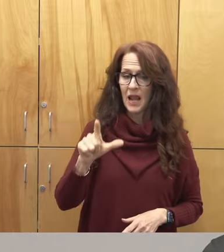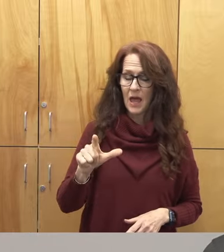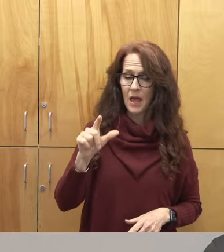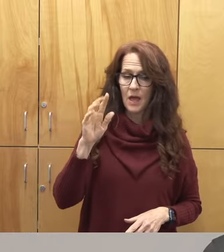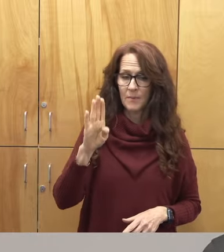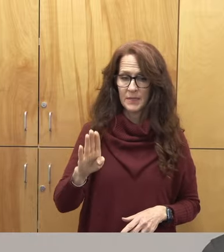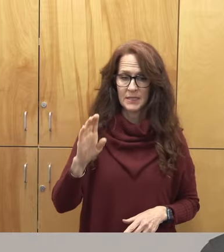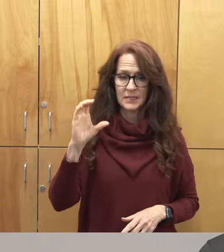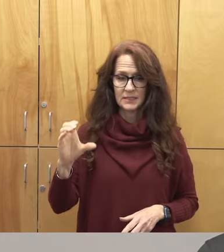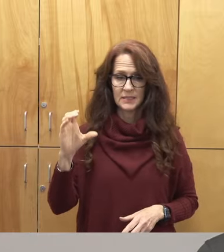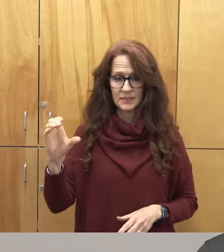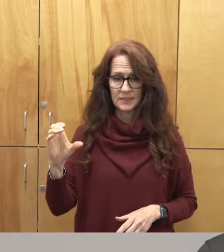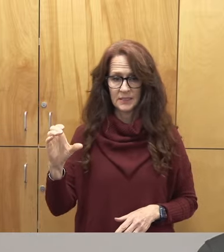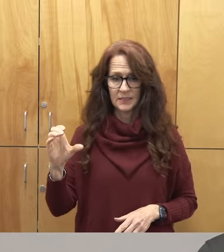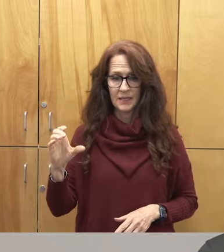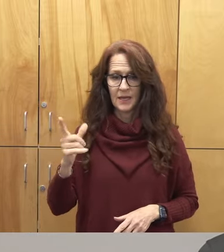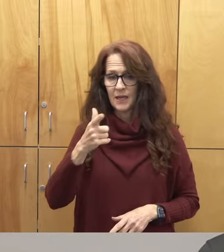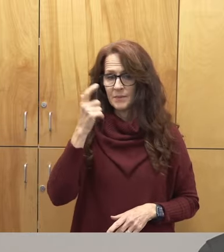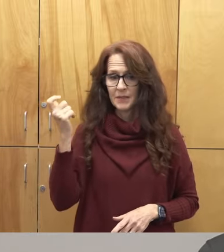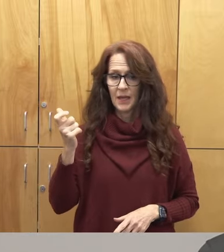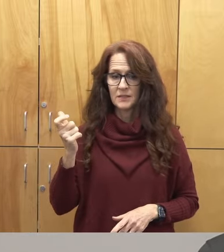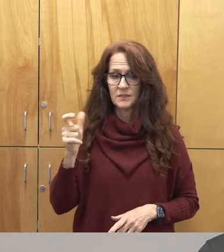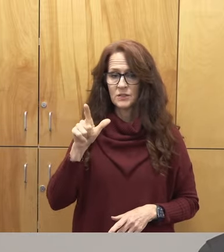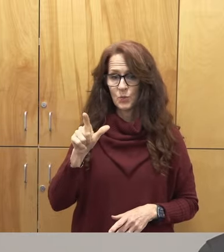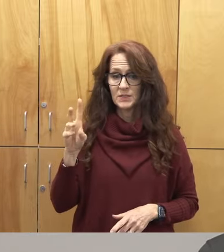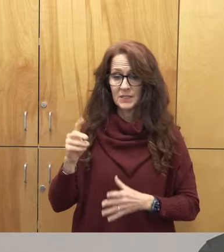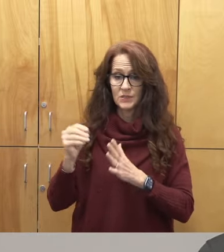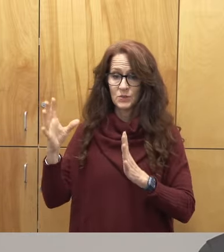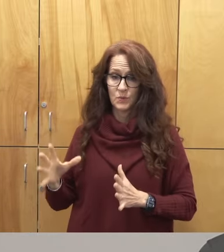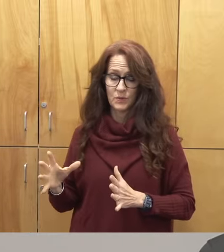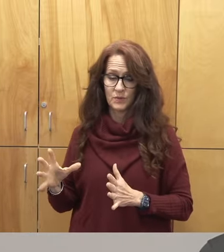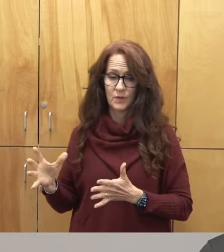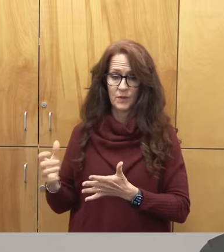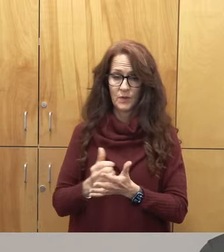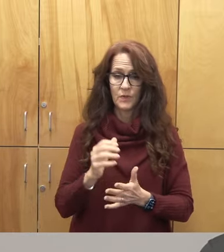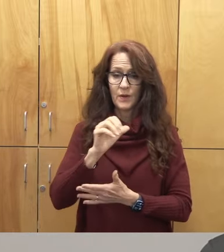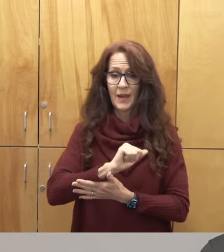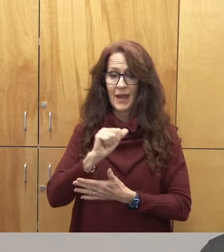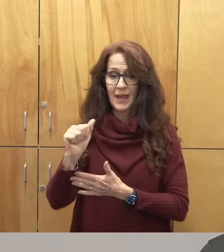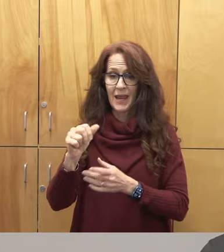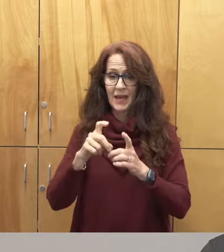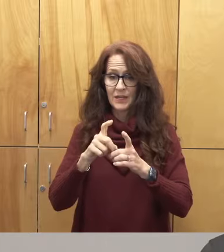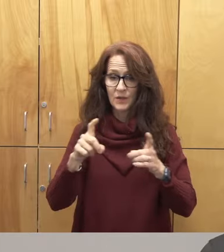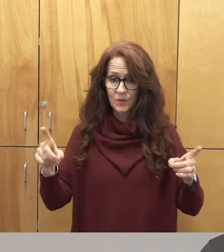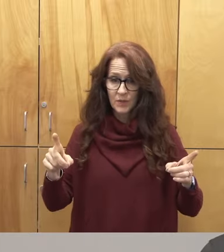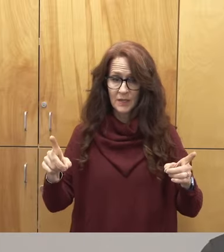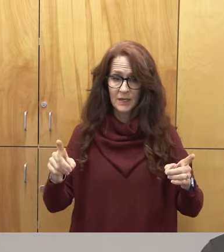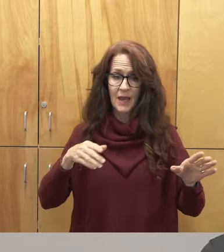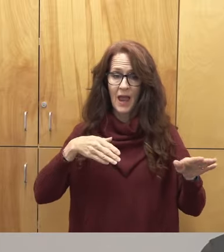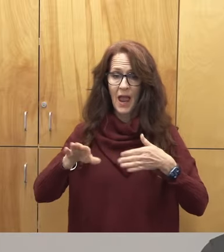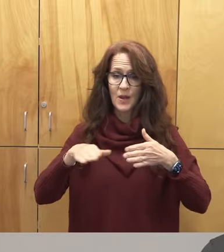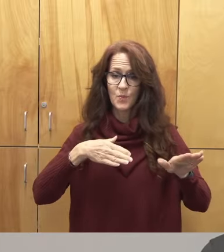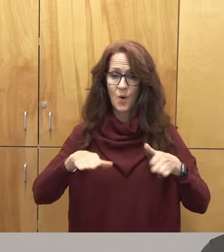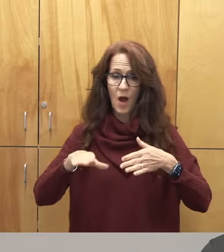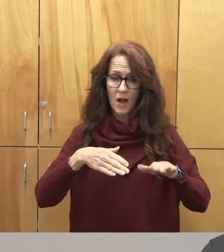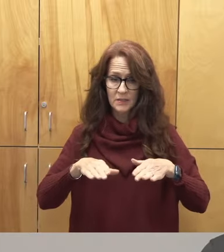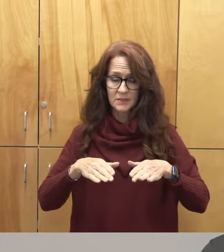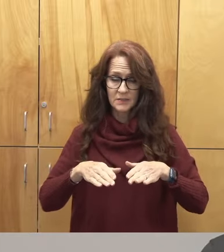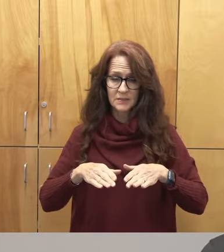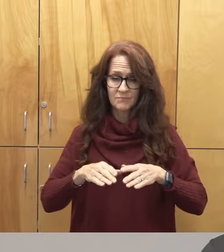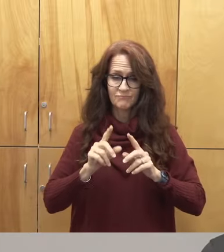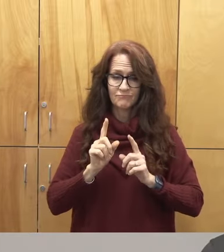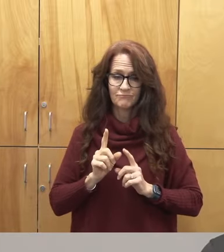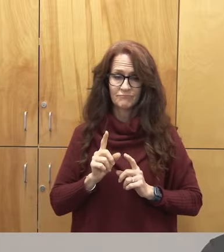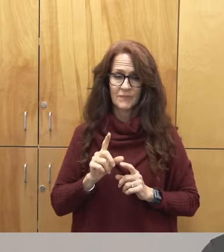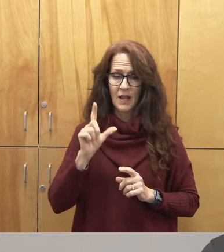our 26 Browning students earned their AA degree and walked at